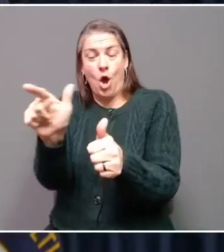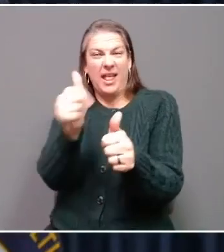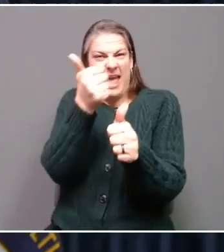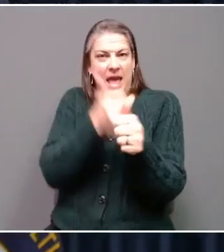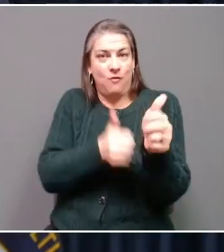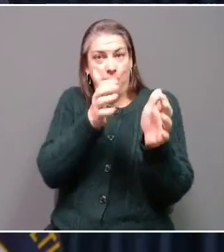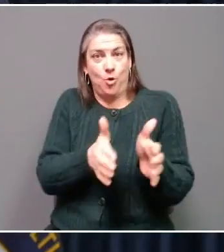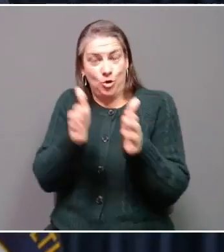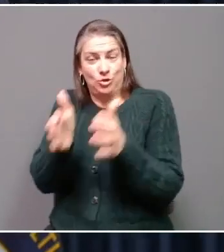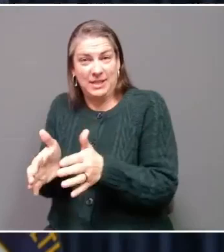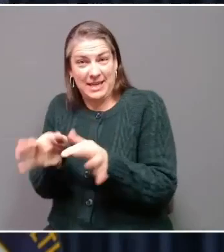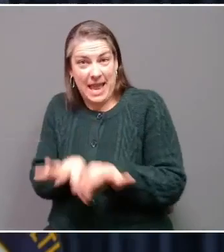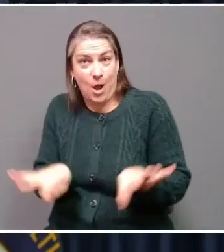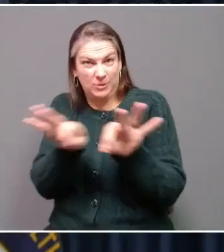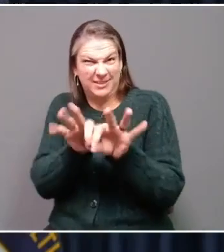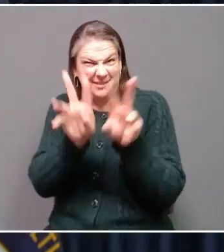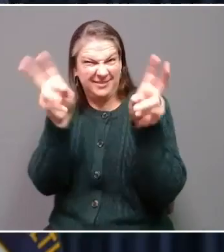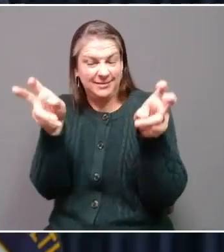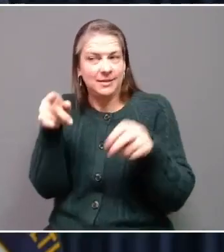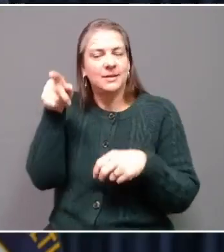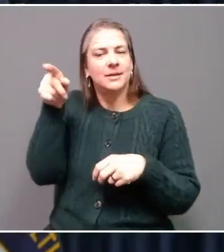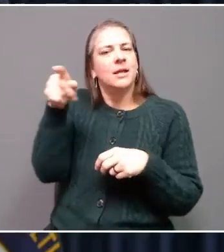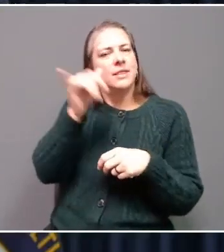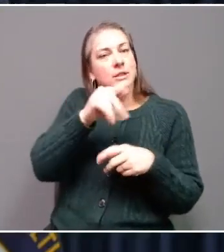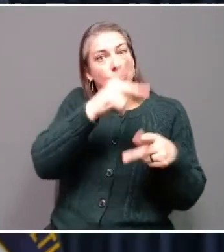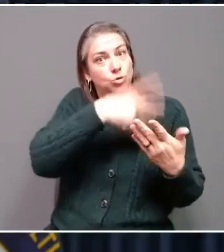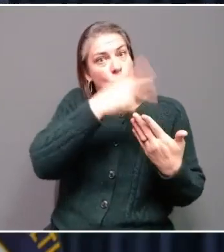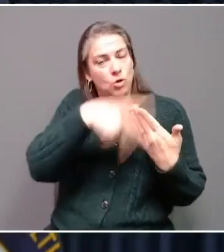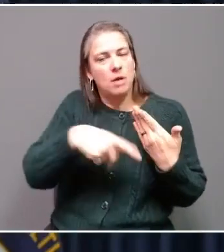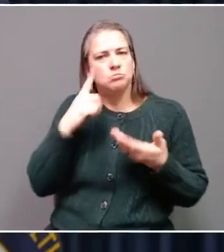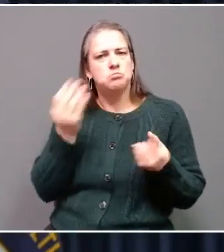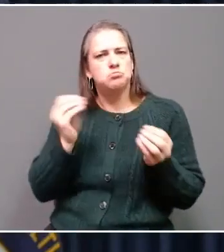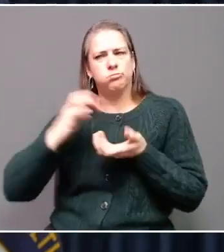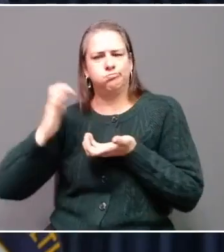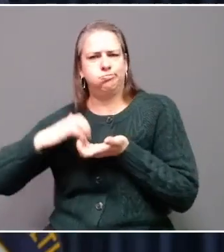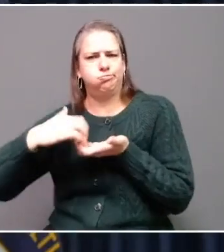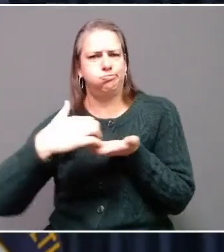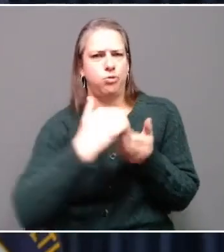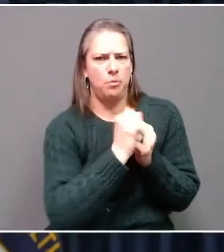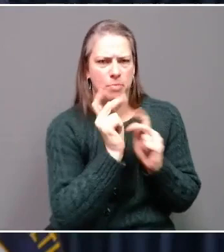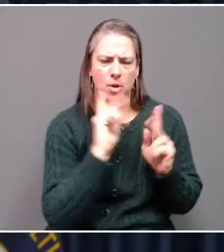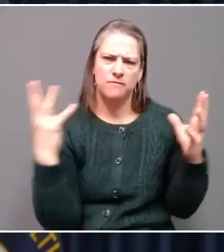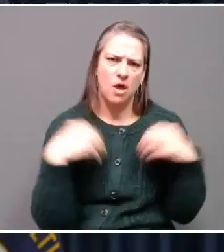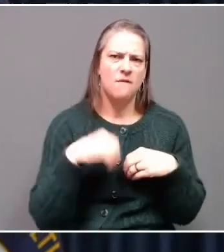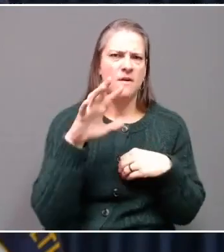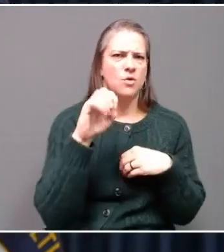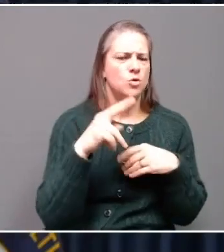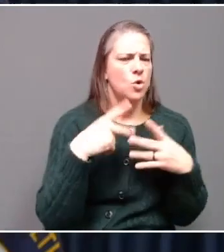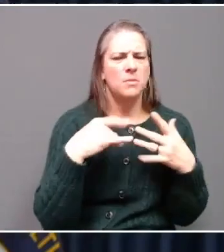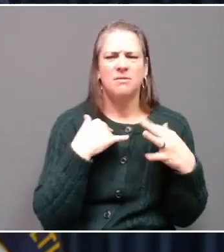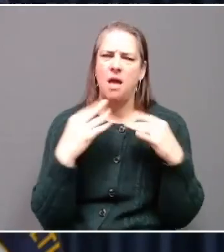Evolve 502, which, working with this program, helped more students than ever before. They are an incredible organization doing great